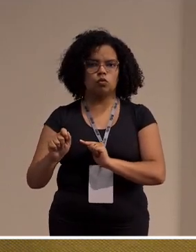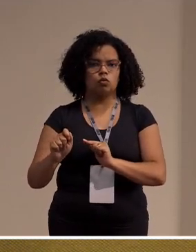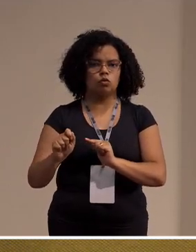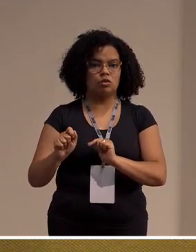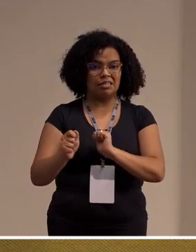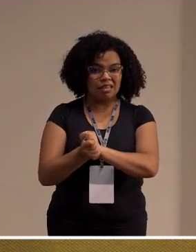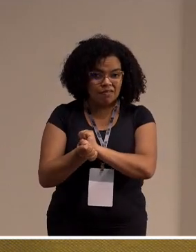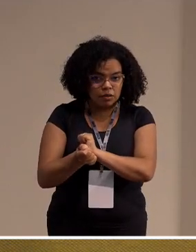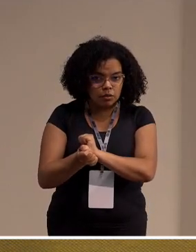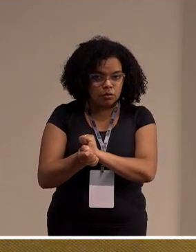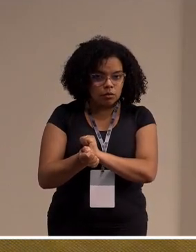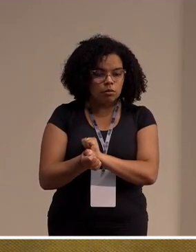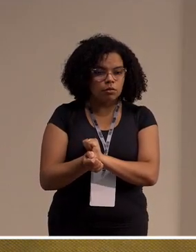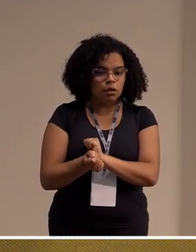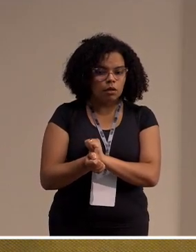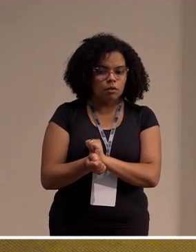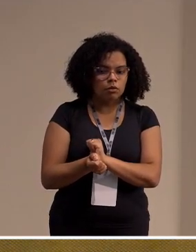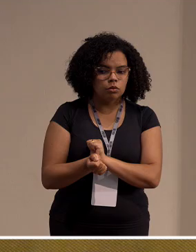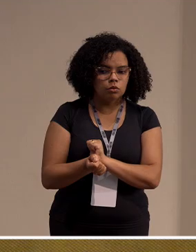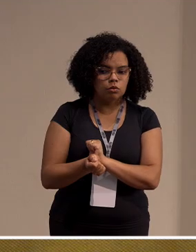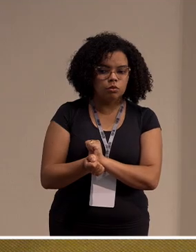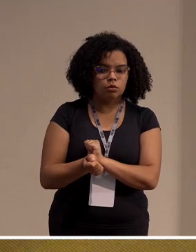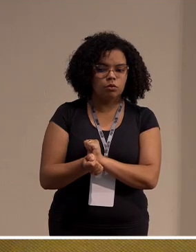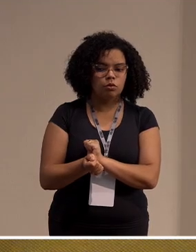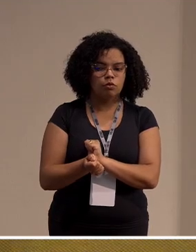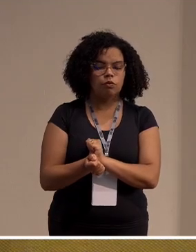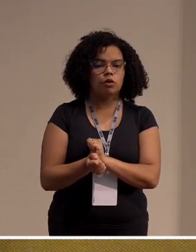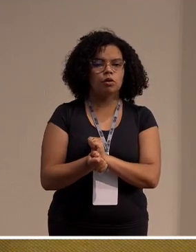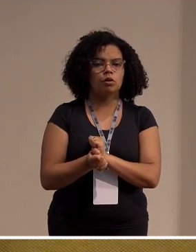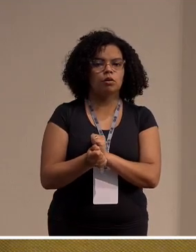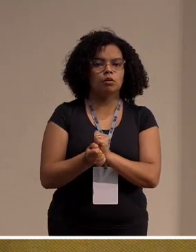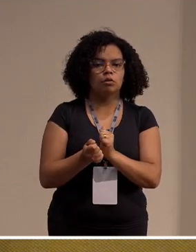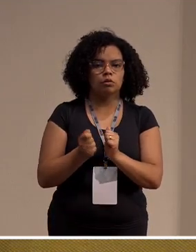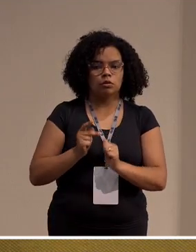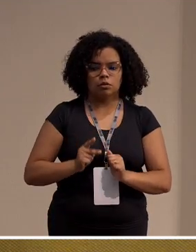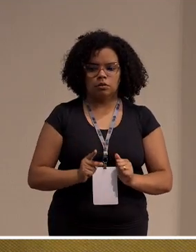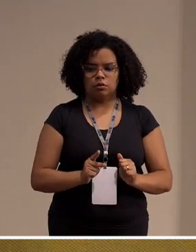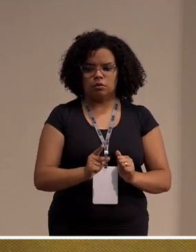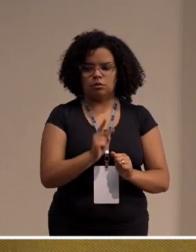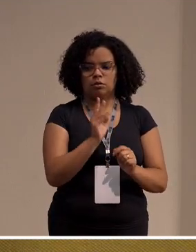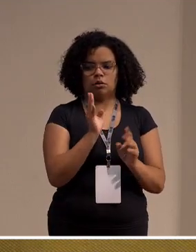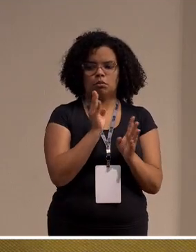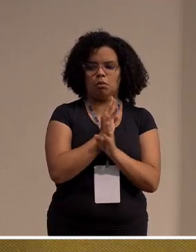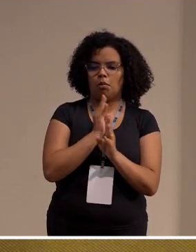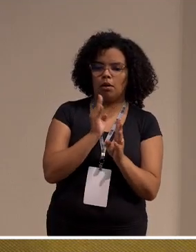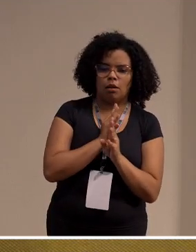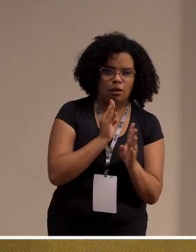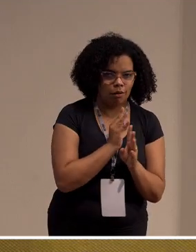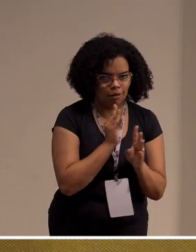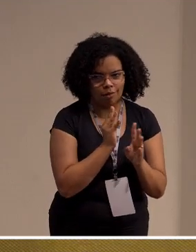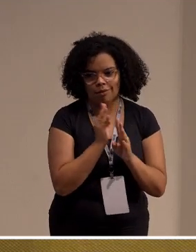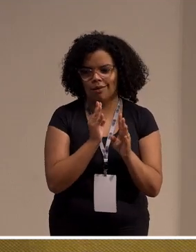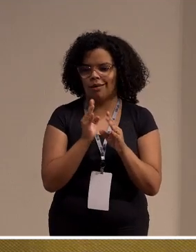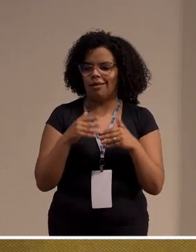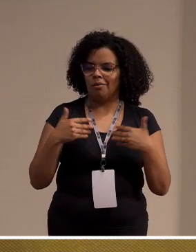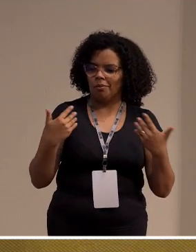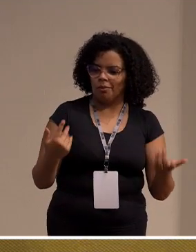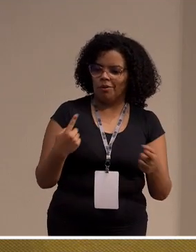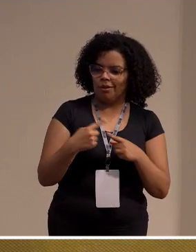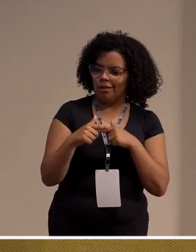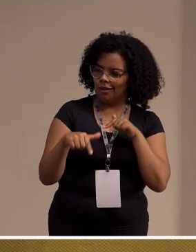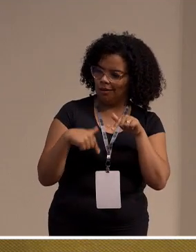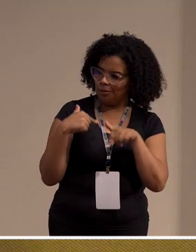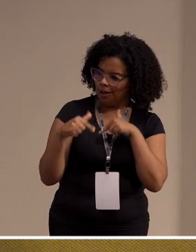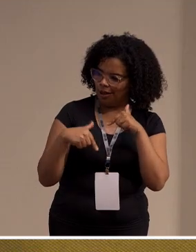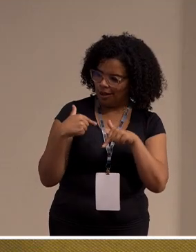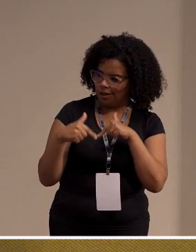know. And so that curiosity kind of fuels a lot of my work as a writer and as a thinker and as a teacher. And that's sort of